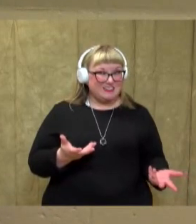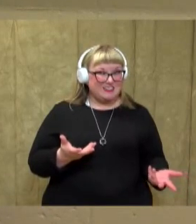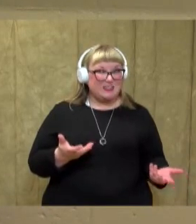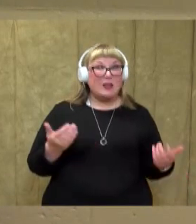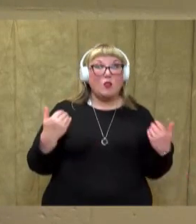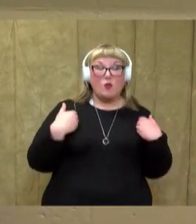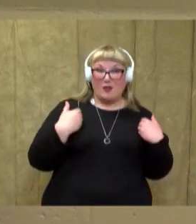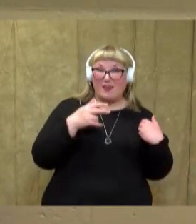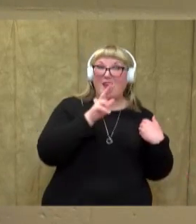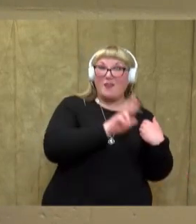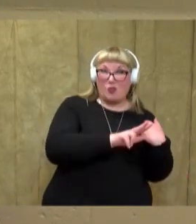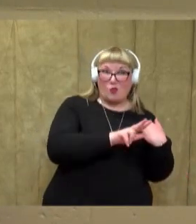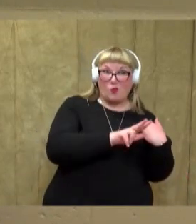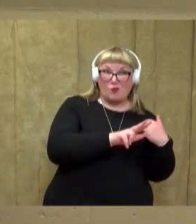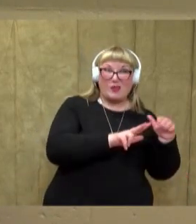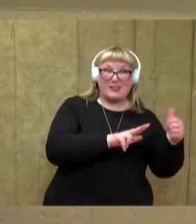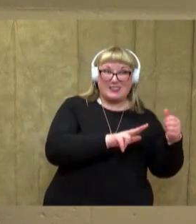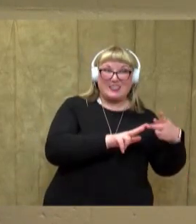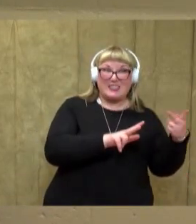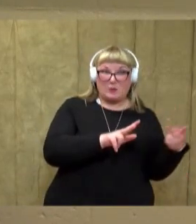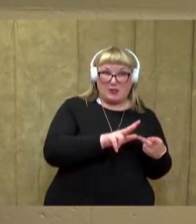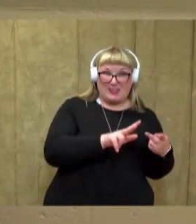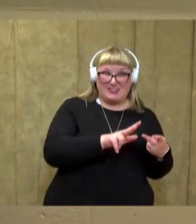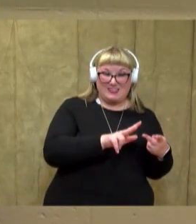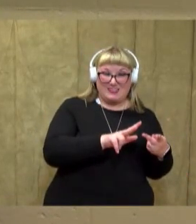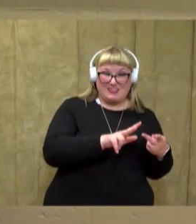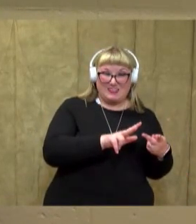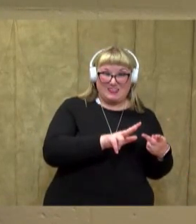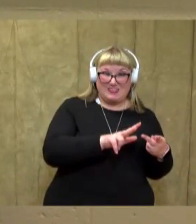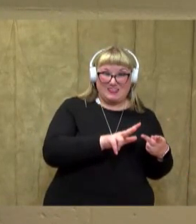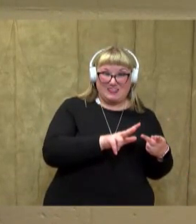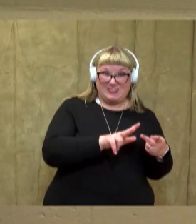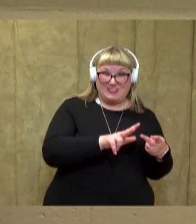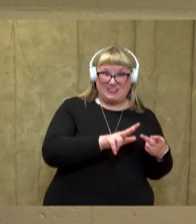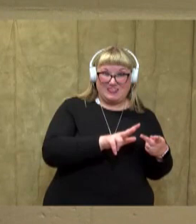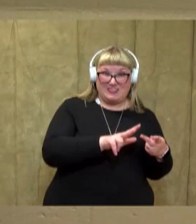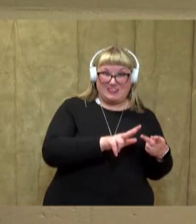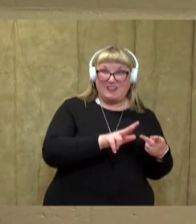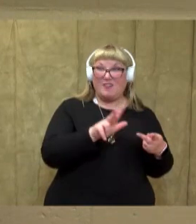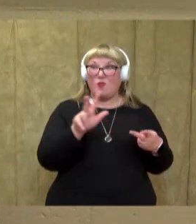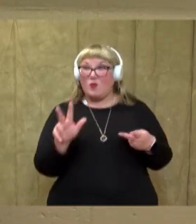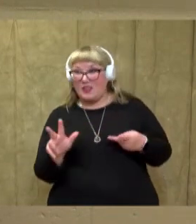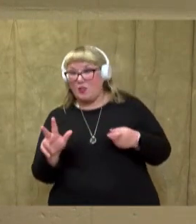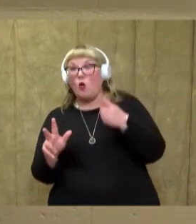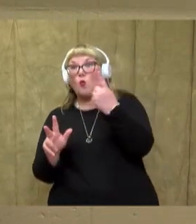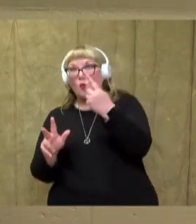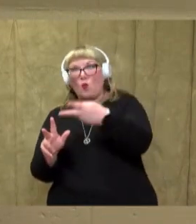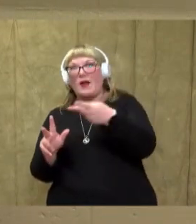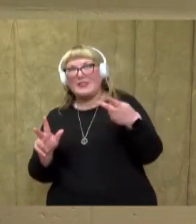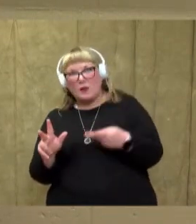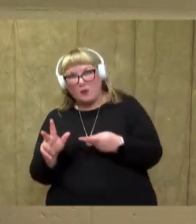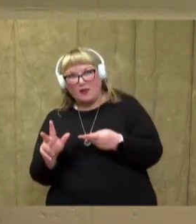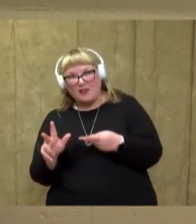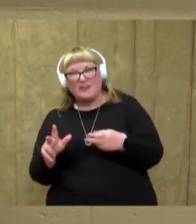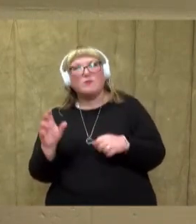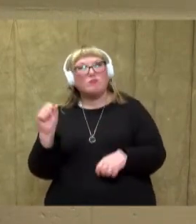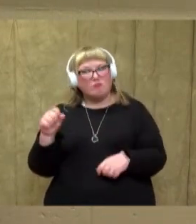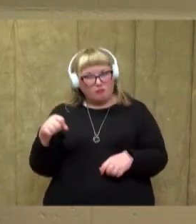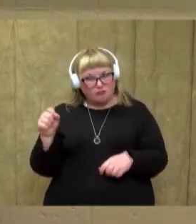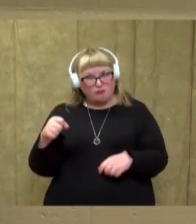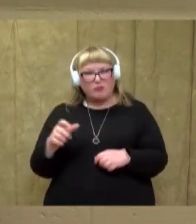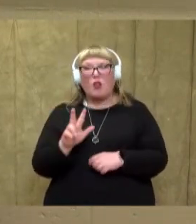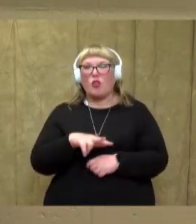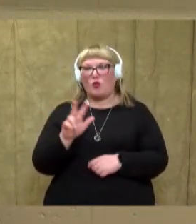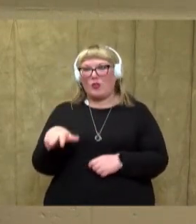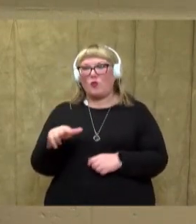We will have a 3 in the tens place that stands for the 30 and a 3 in the ones place. Very good. So let